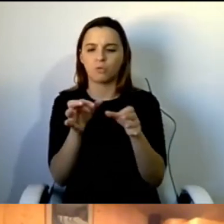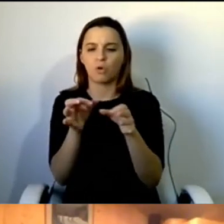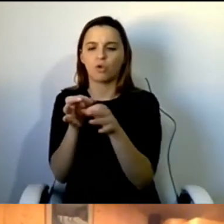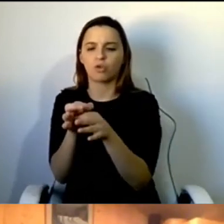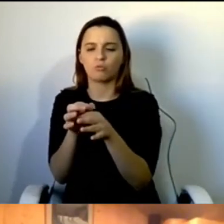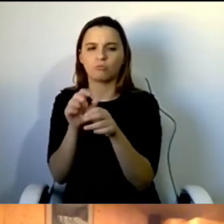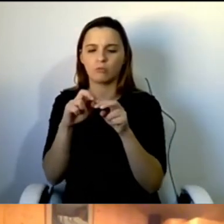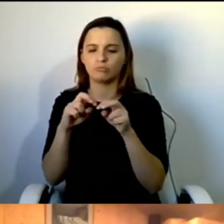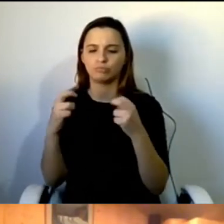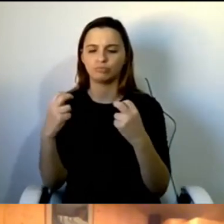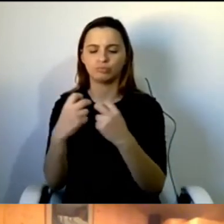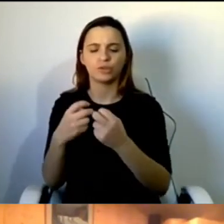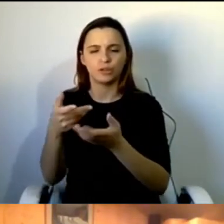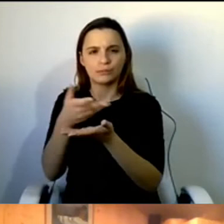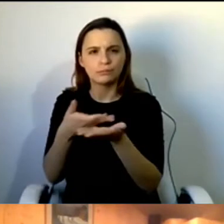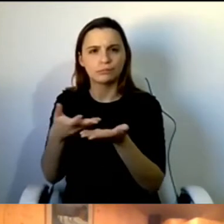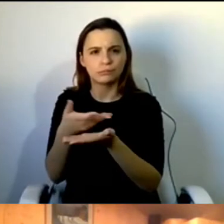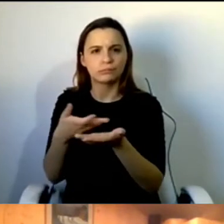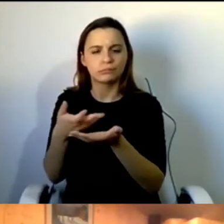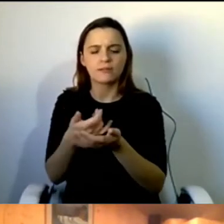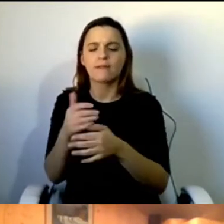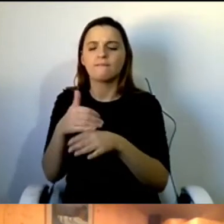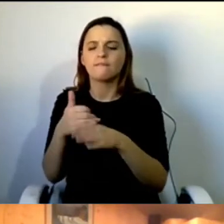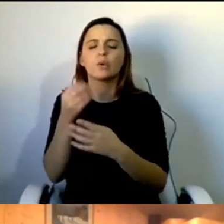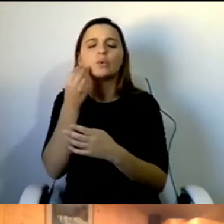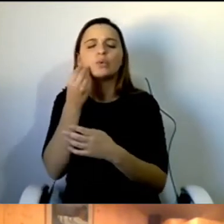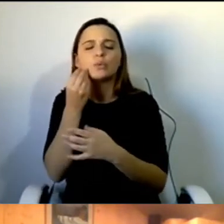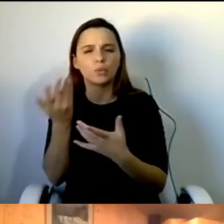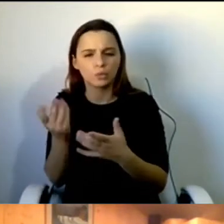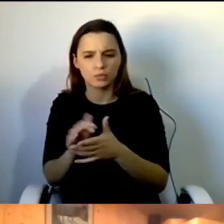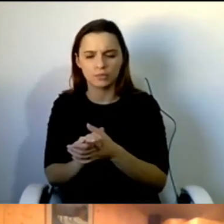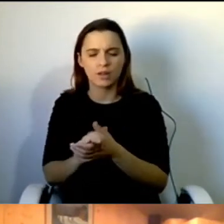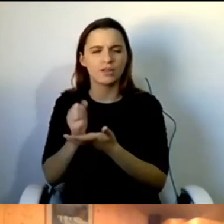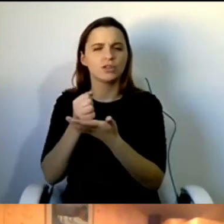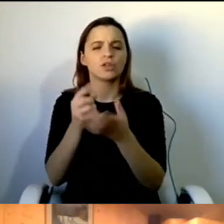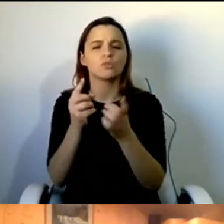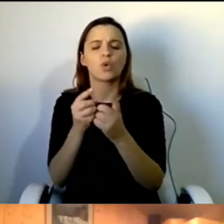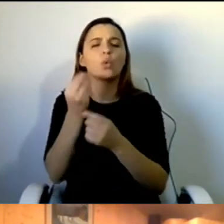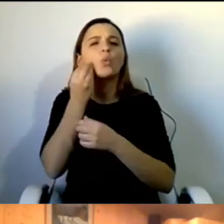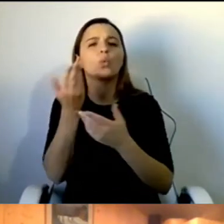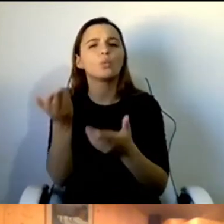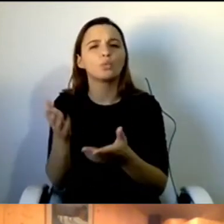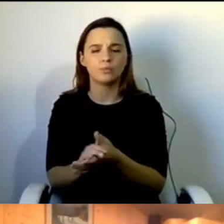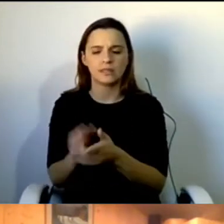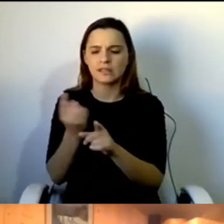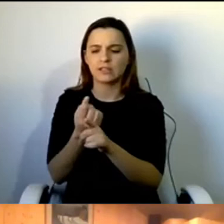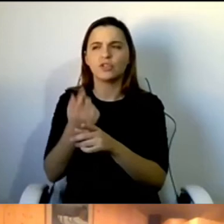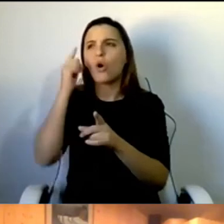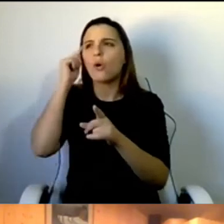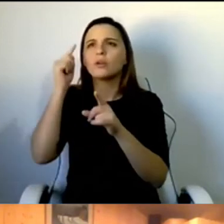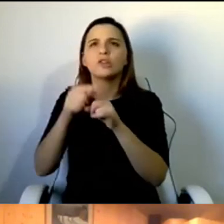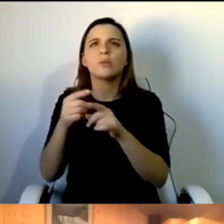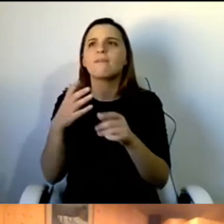be and how they needed to have the services and what kind of power they needed over it. And also